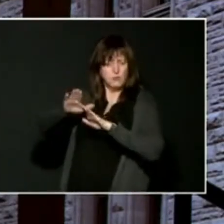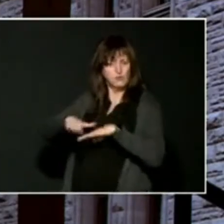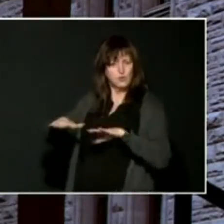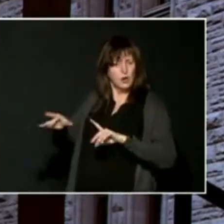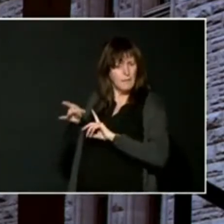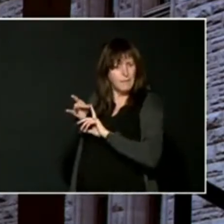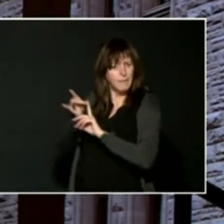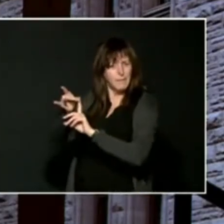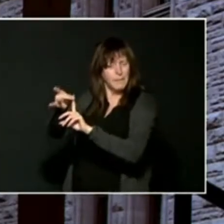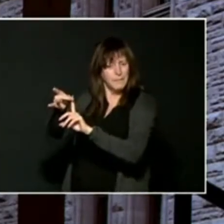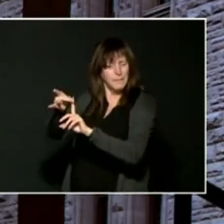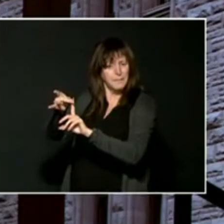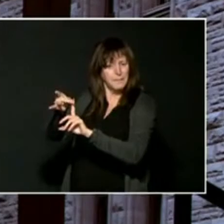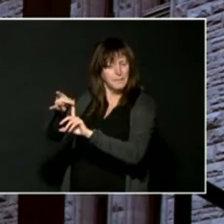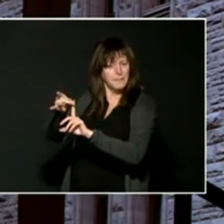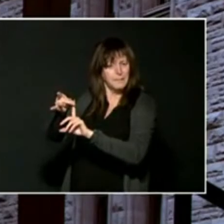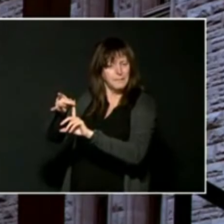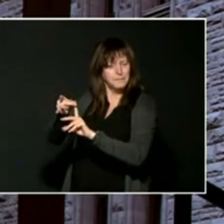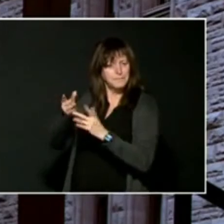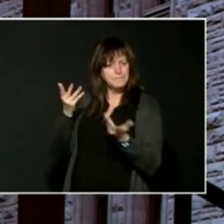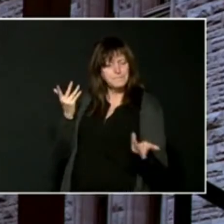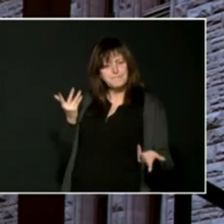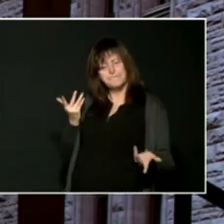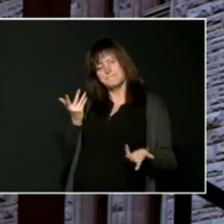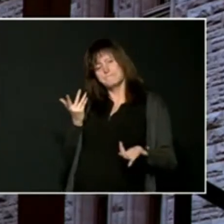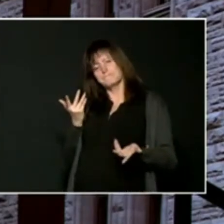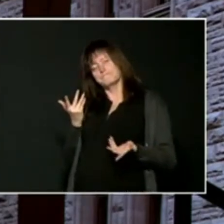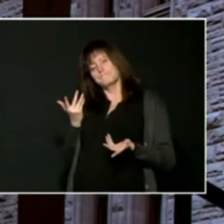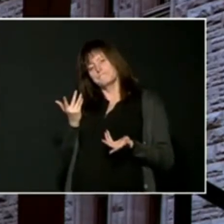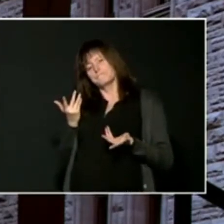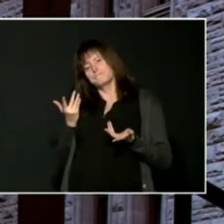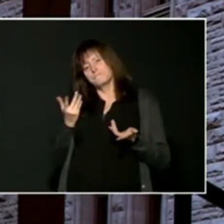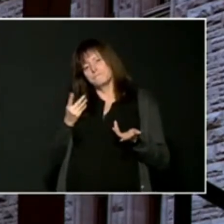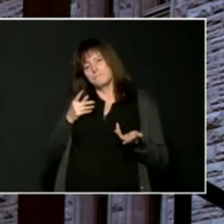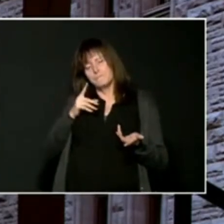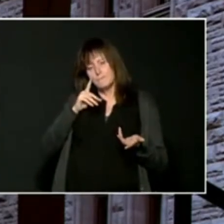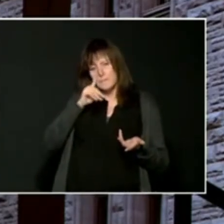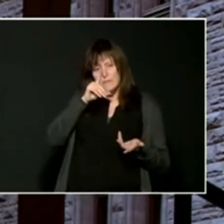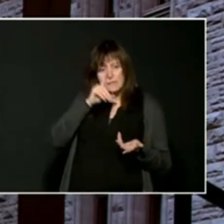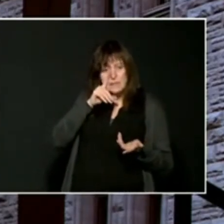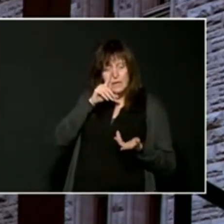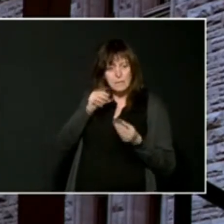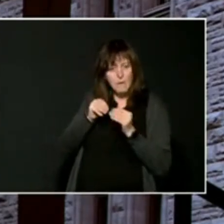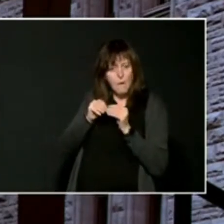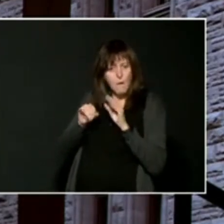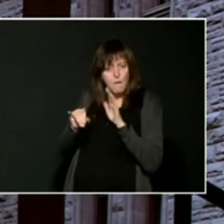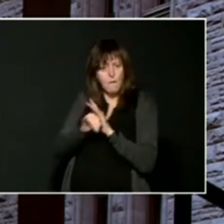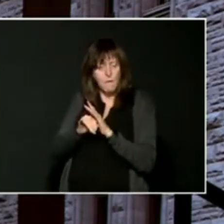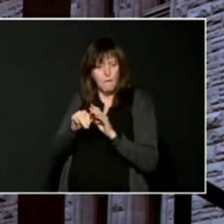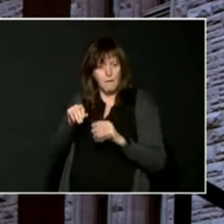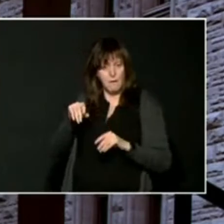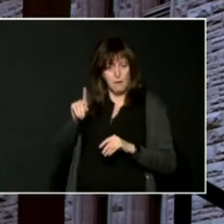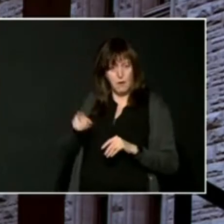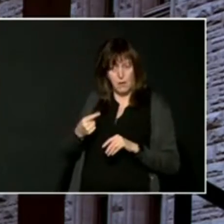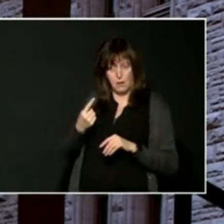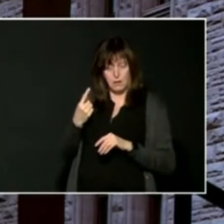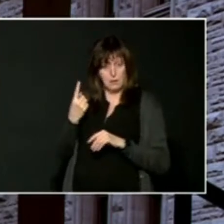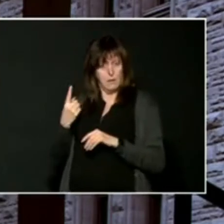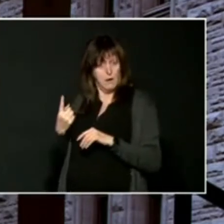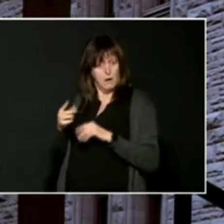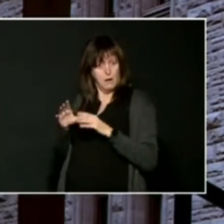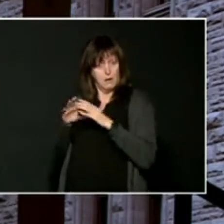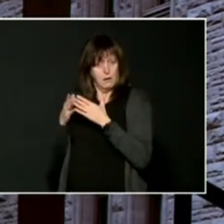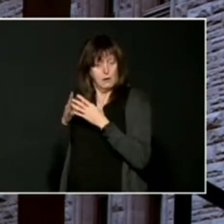symptom testing, more and more are being identified positive along with their family members. And unfortunately, some of the staffing in the institutions